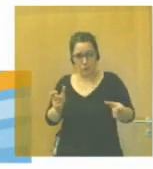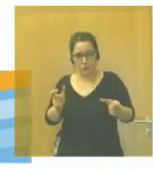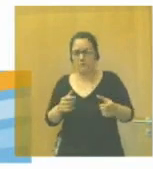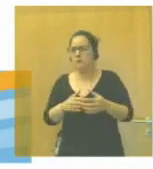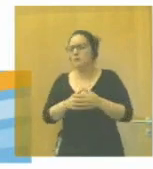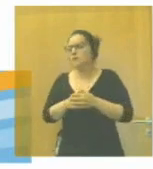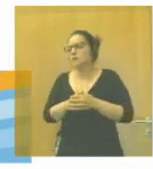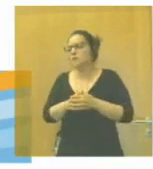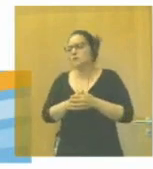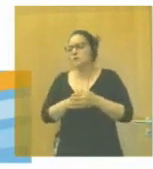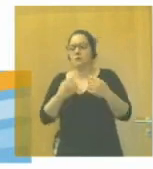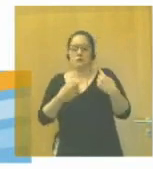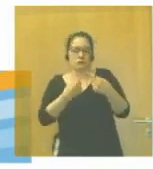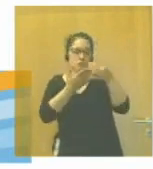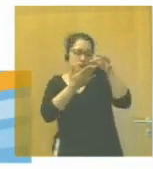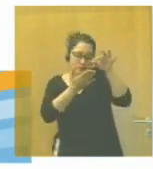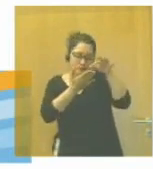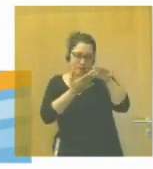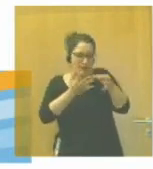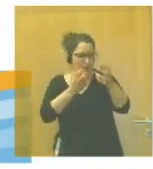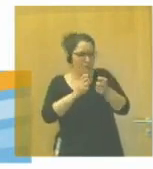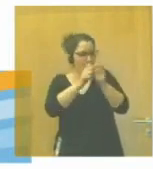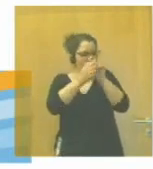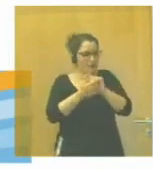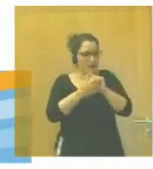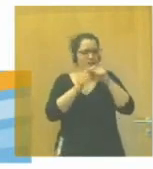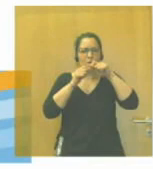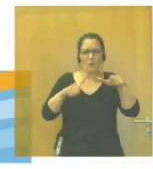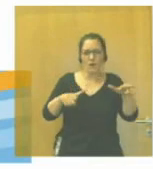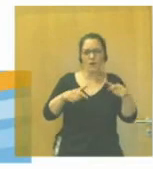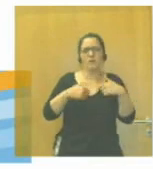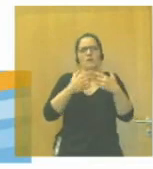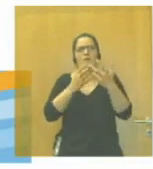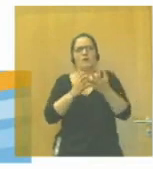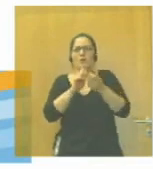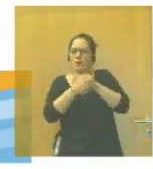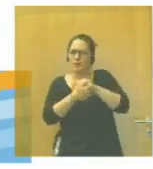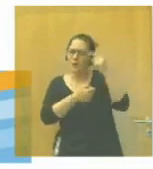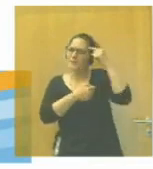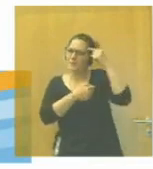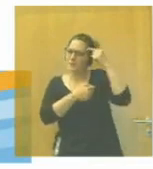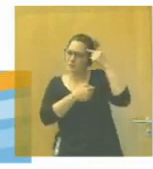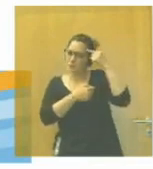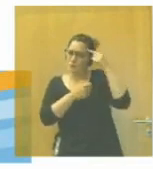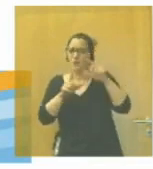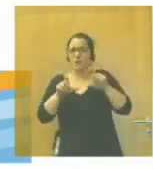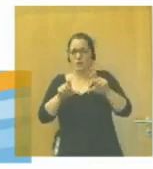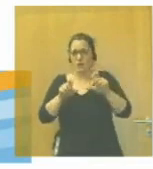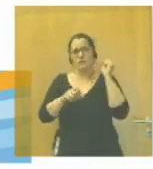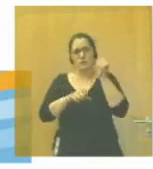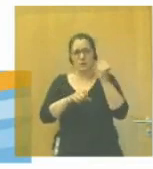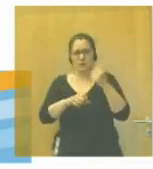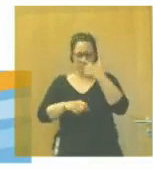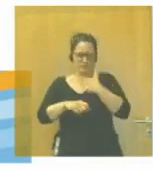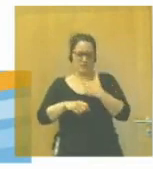it matters in how we think about it and how people around us think about it. Earlier today, somebody was talking about the media presence that's here.